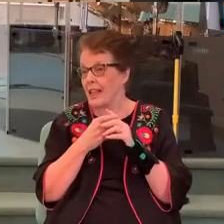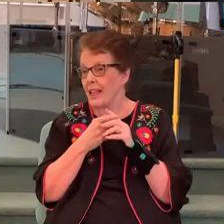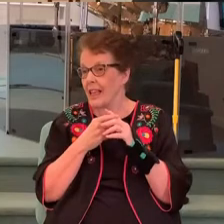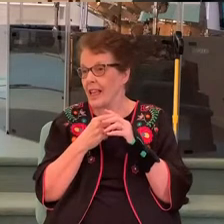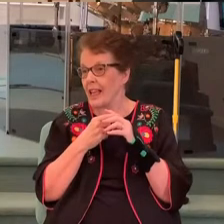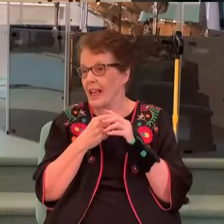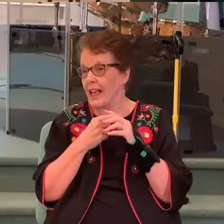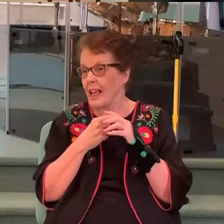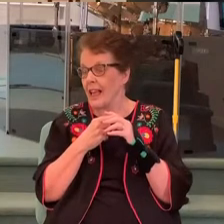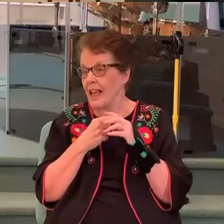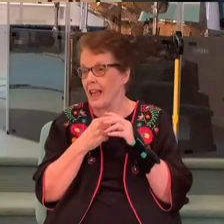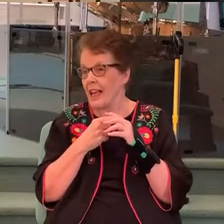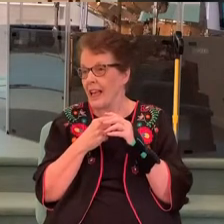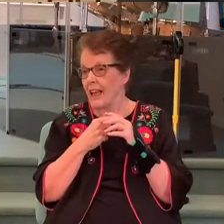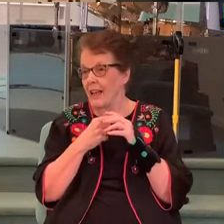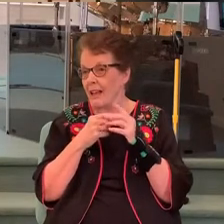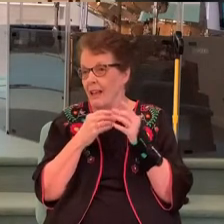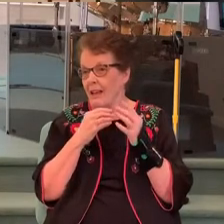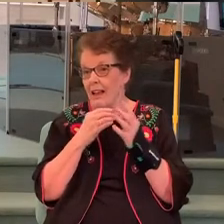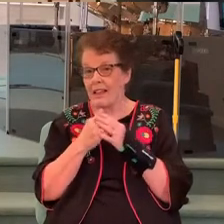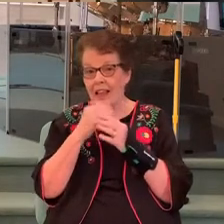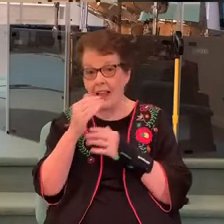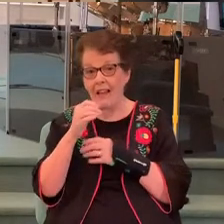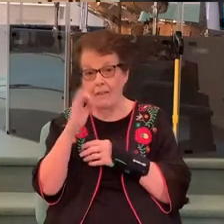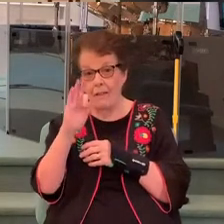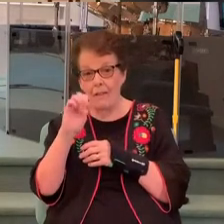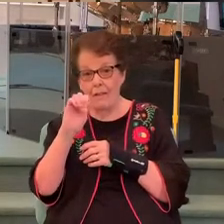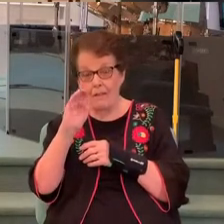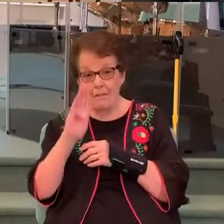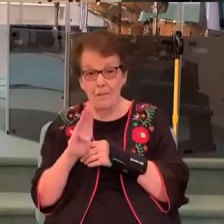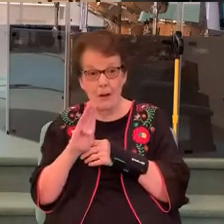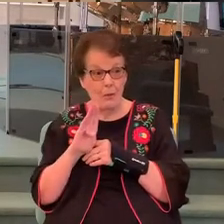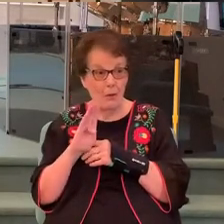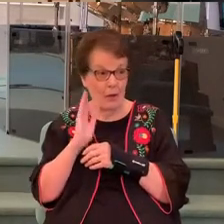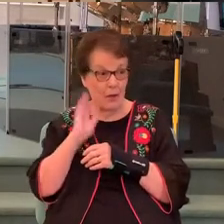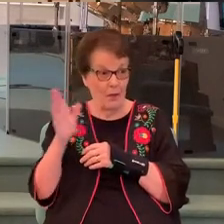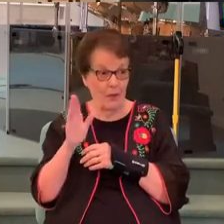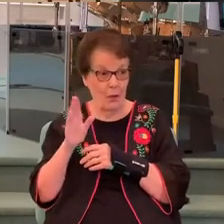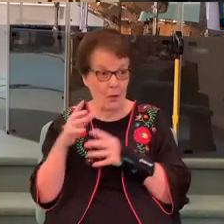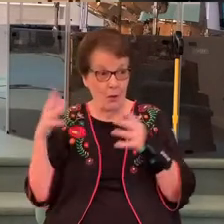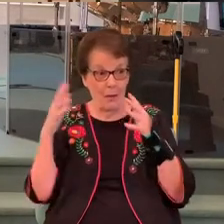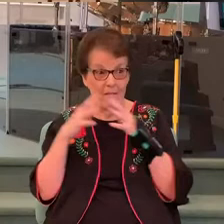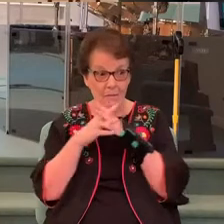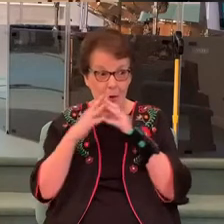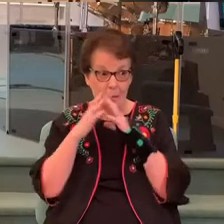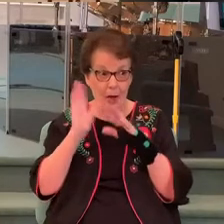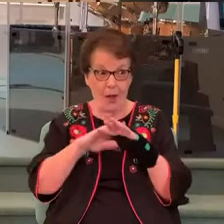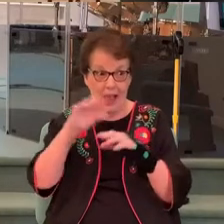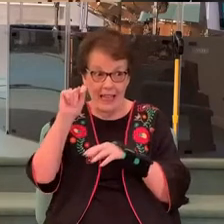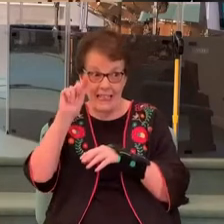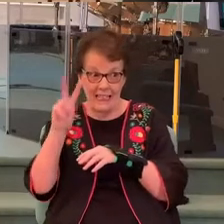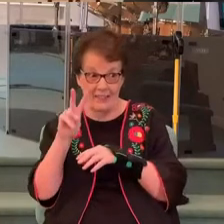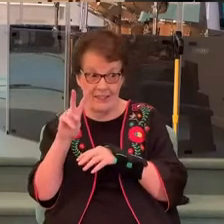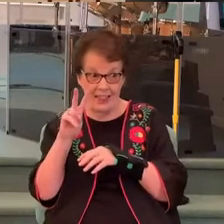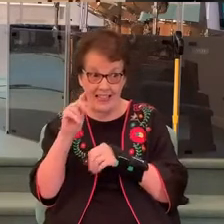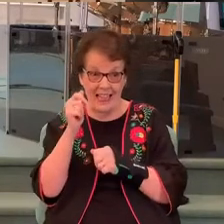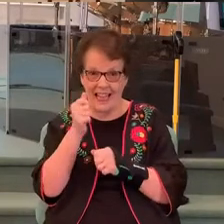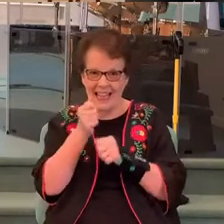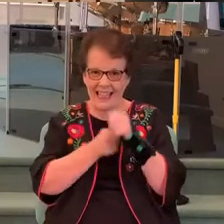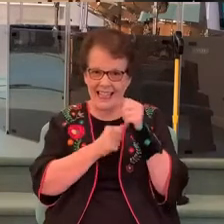the third week or the second weekend in February, there's going to be football on every week. And so all the people rejoiced in the